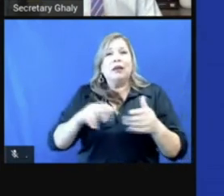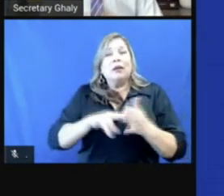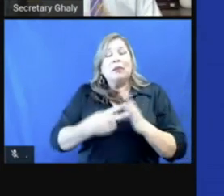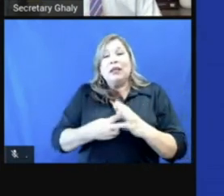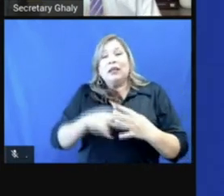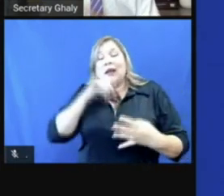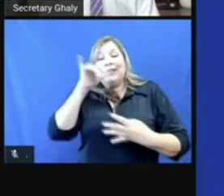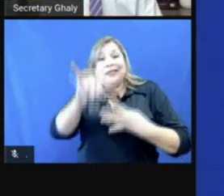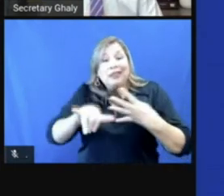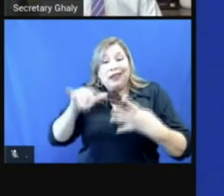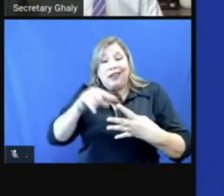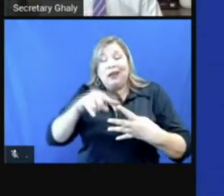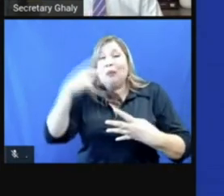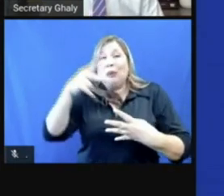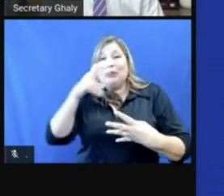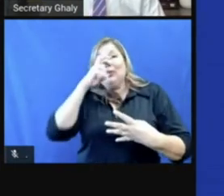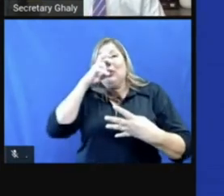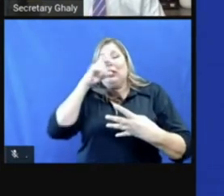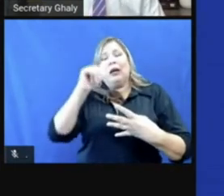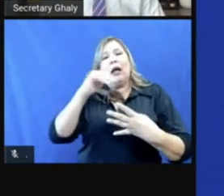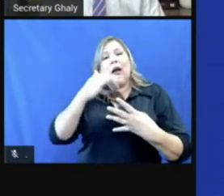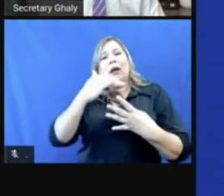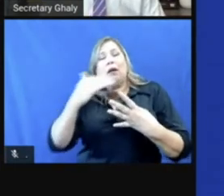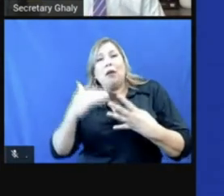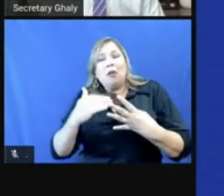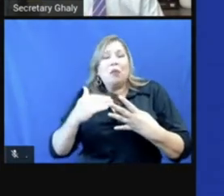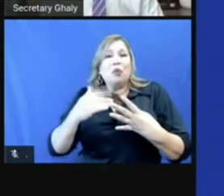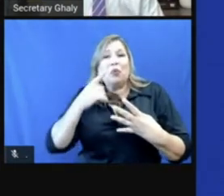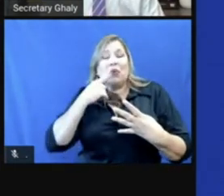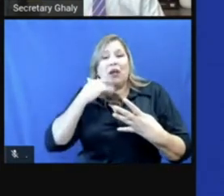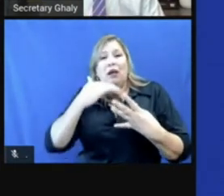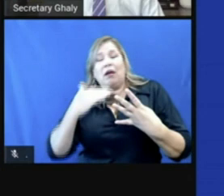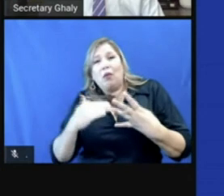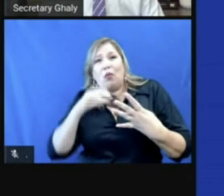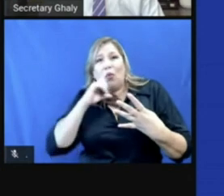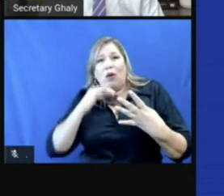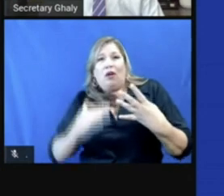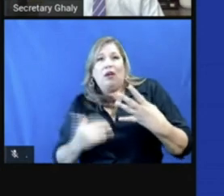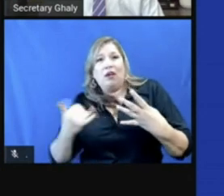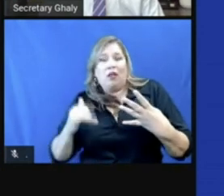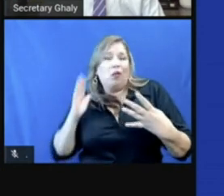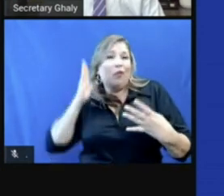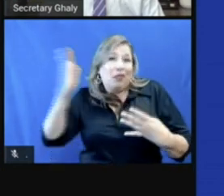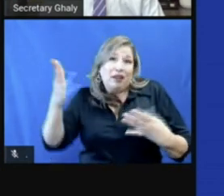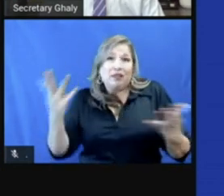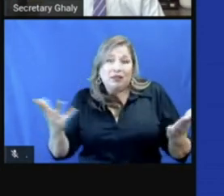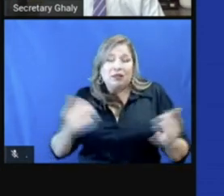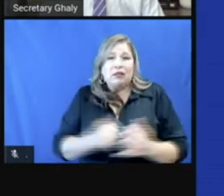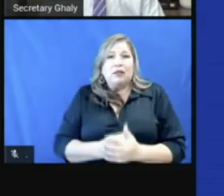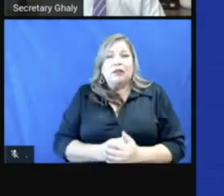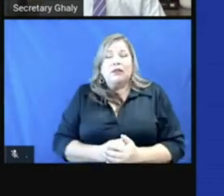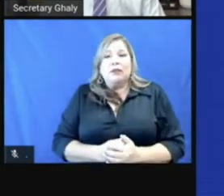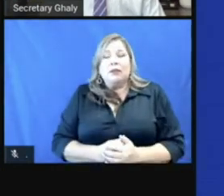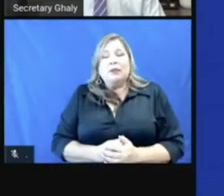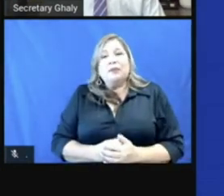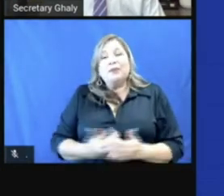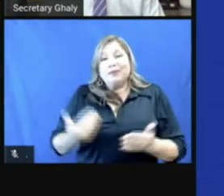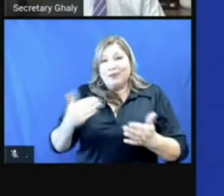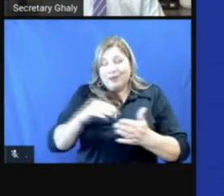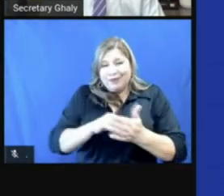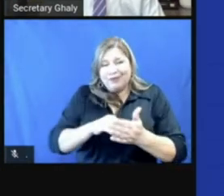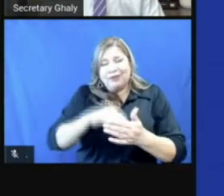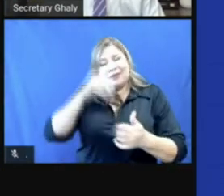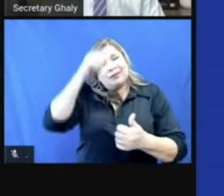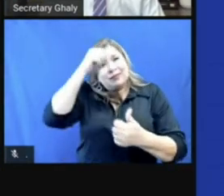move to red, orange, and yellow down the road. And it's always important to end these actions with an eye towards